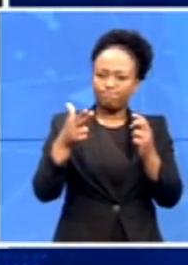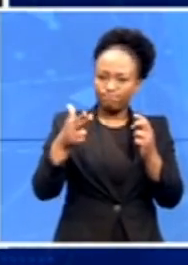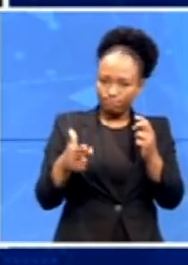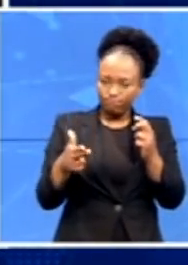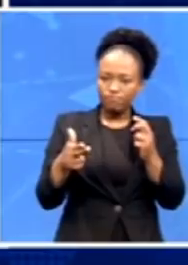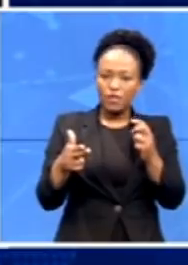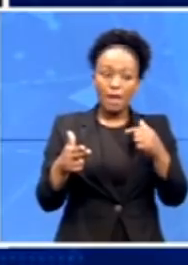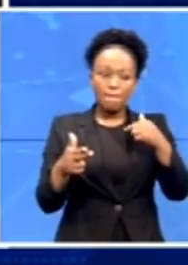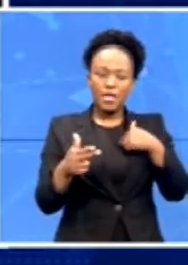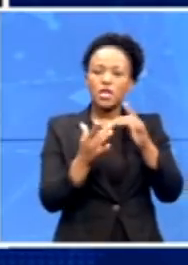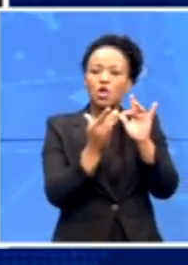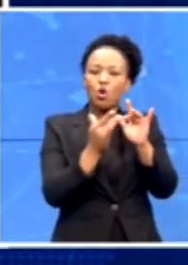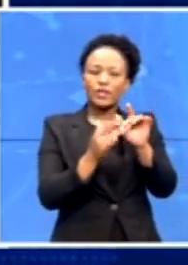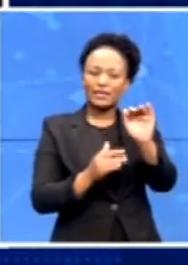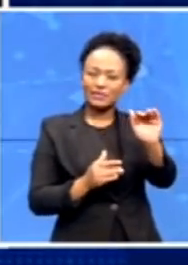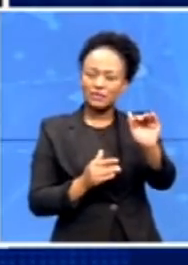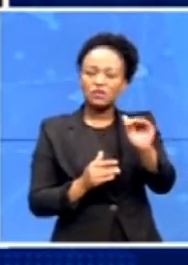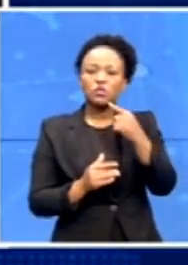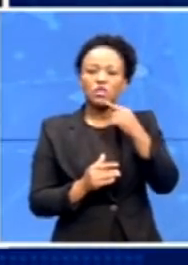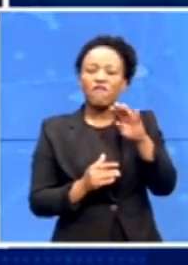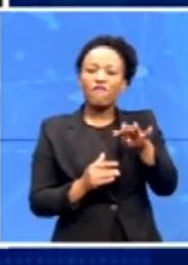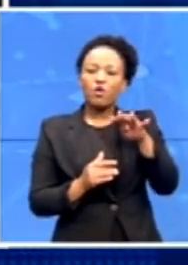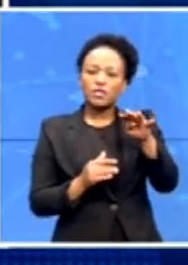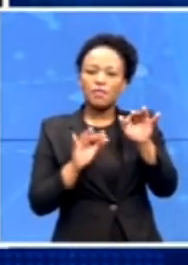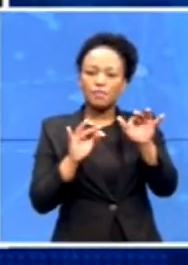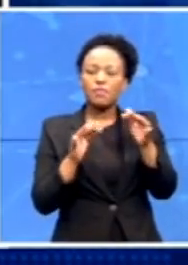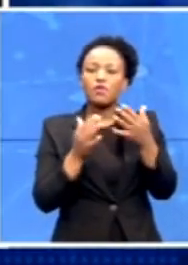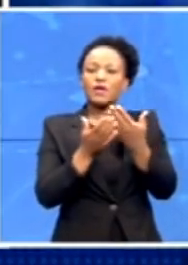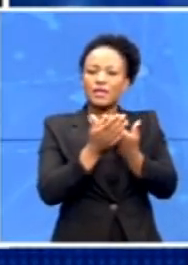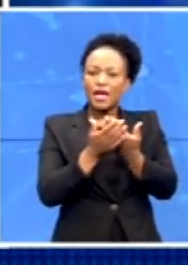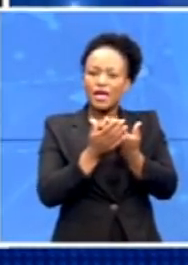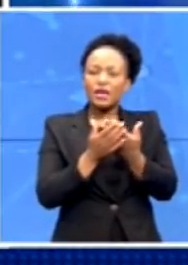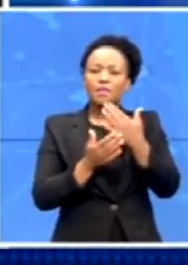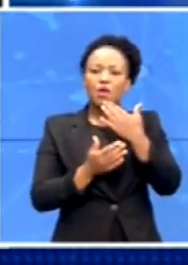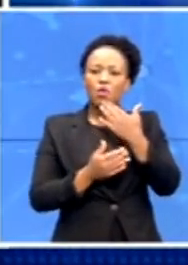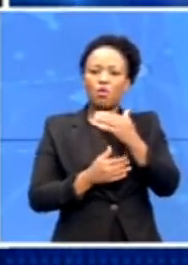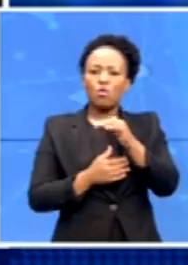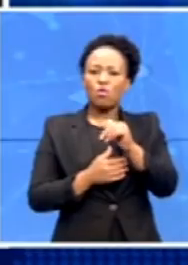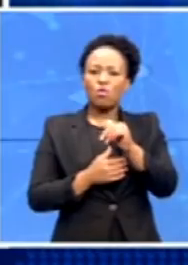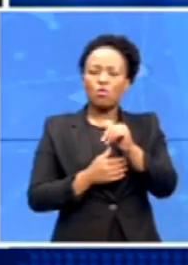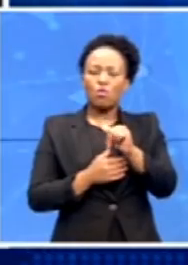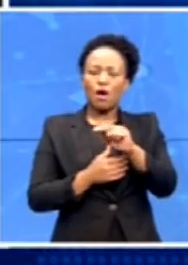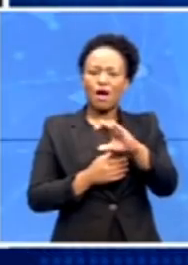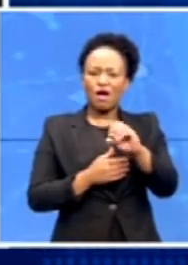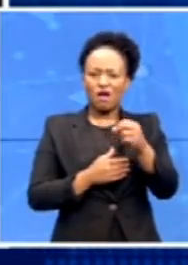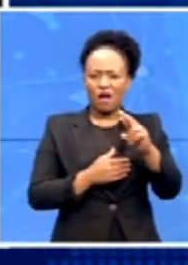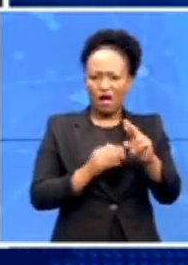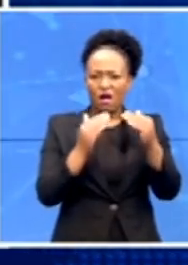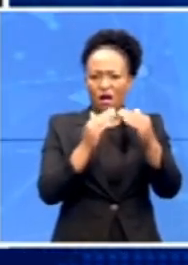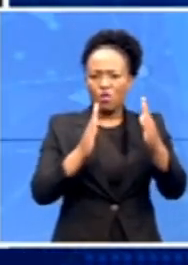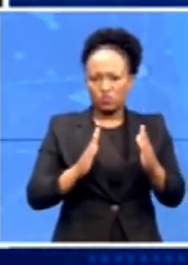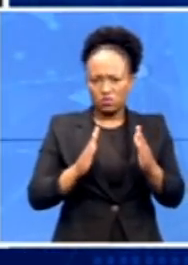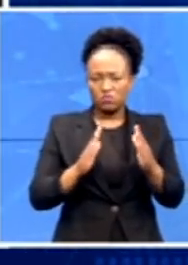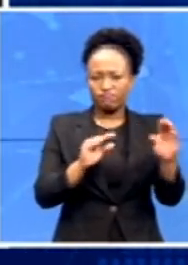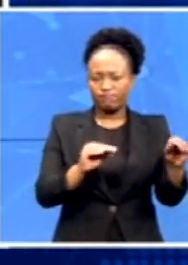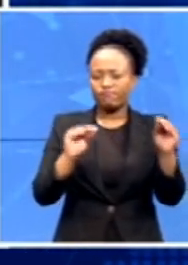14 patients can only be taken by Anchor House. And then I informed her that I will identify 14 patients